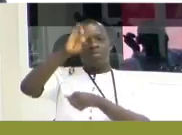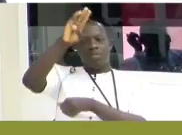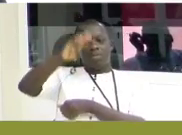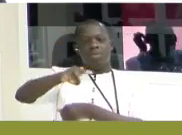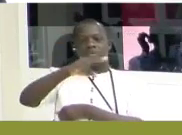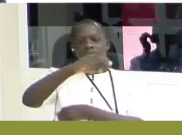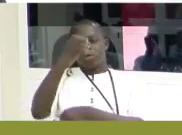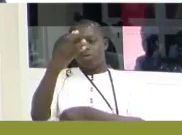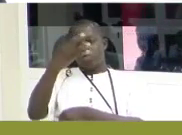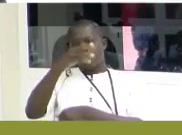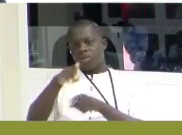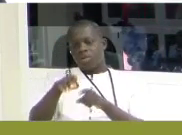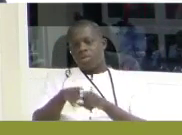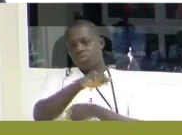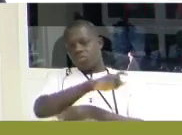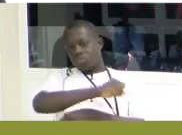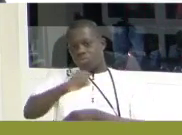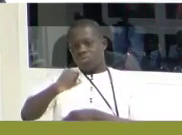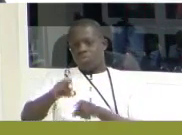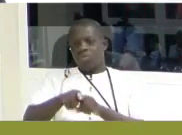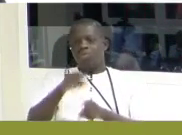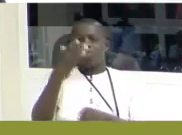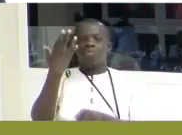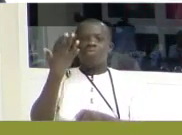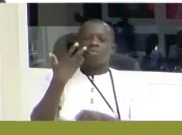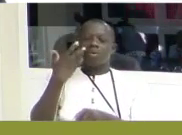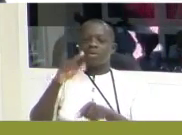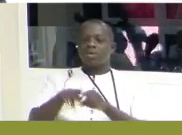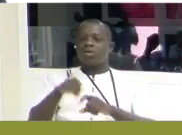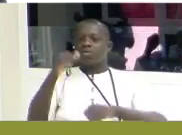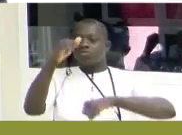the likes of Bunja, Dabo and others, he always tell them that he's the Hell Manager.